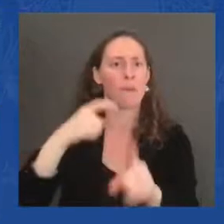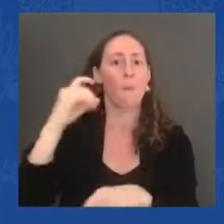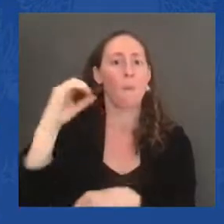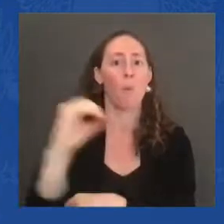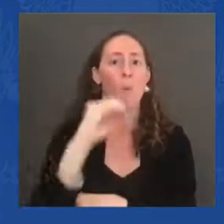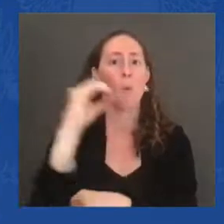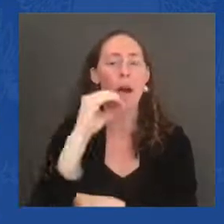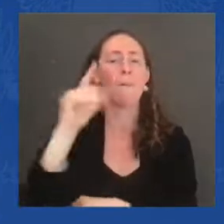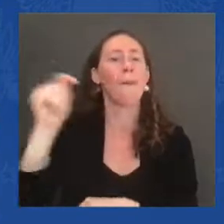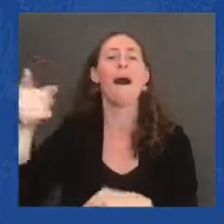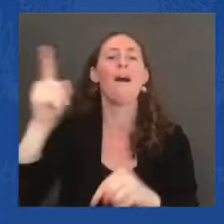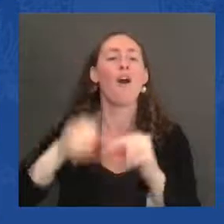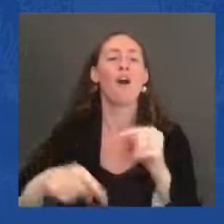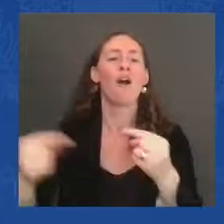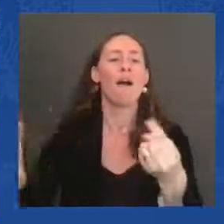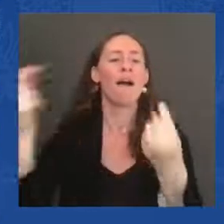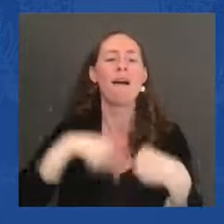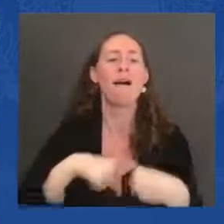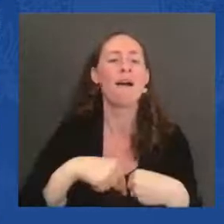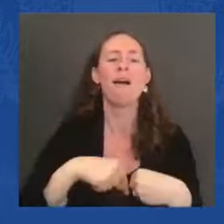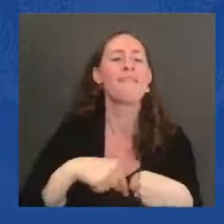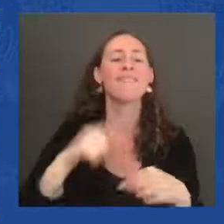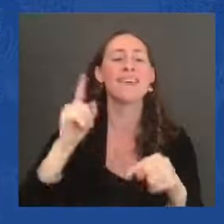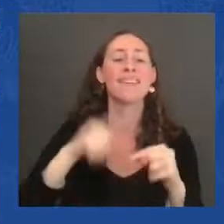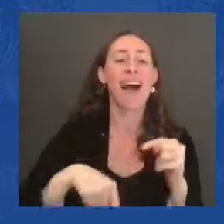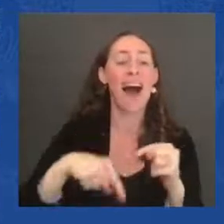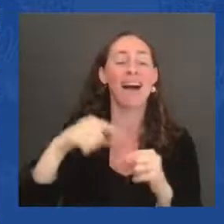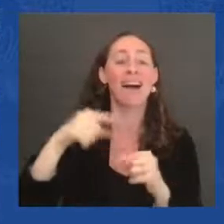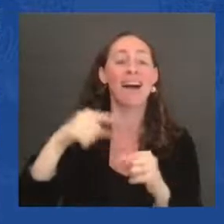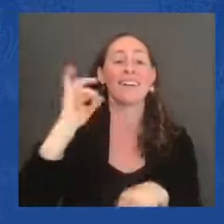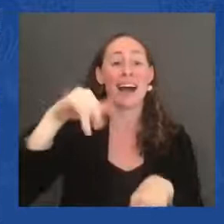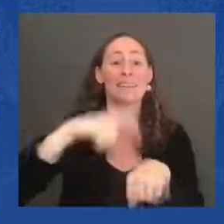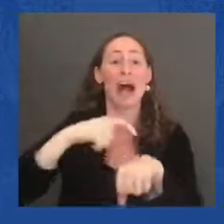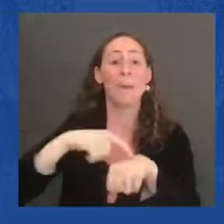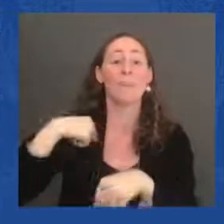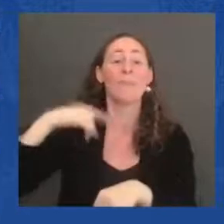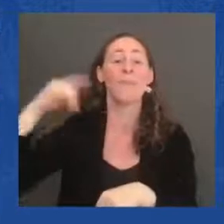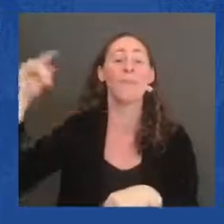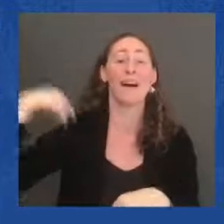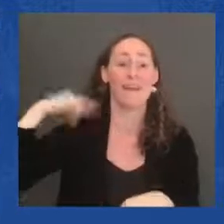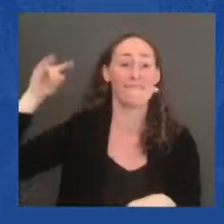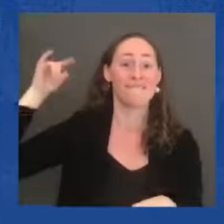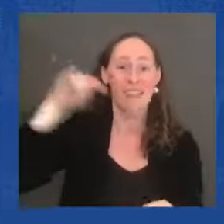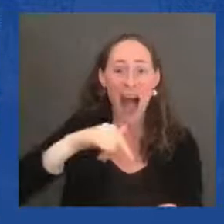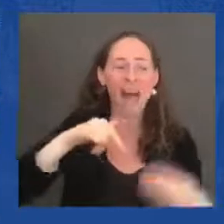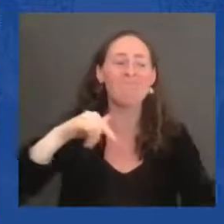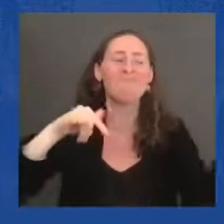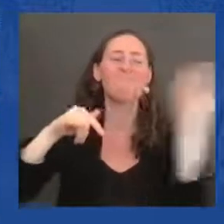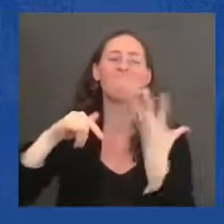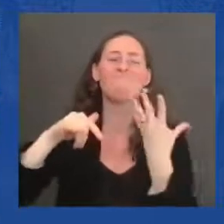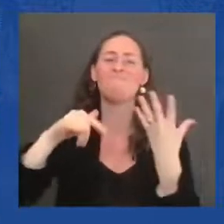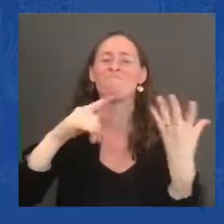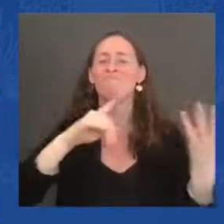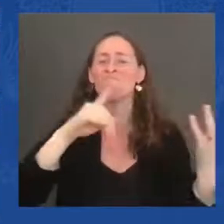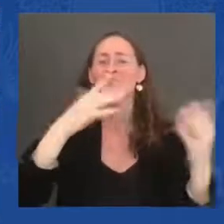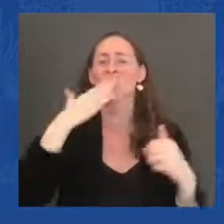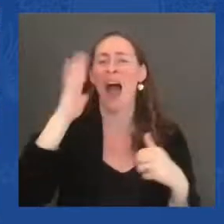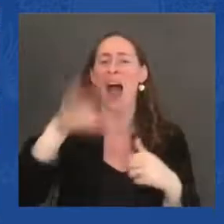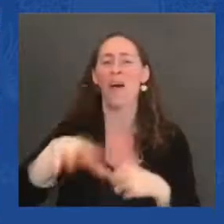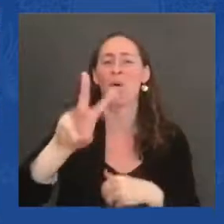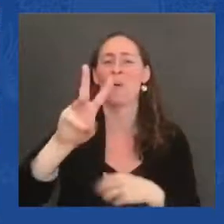them for the incredible work they do as well, because this is one of the areas where we do have some overwhelming